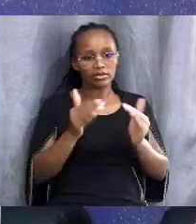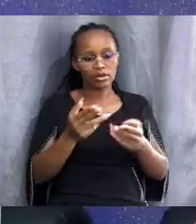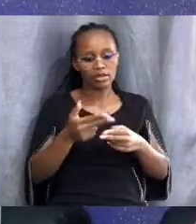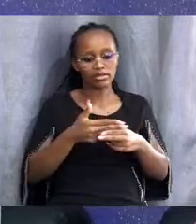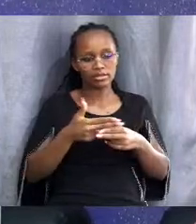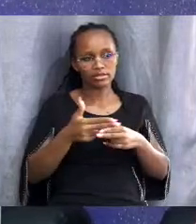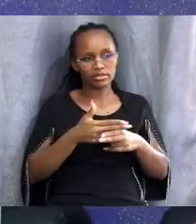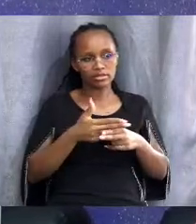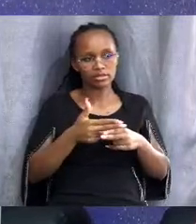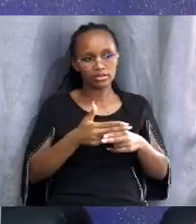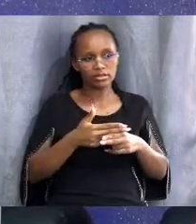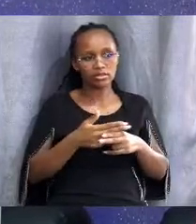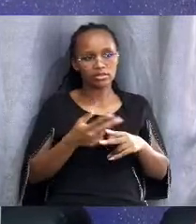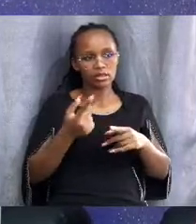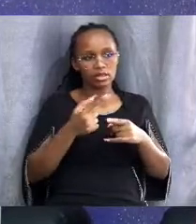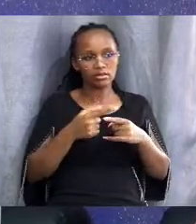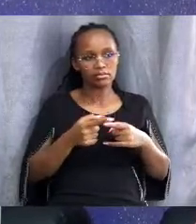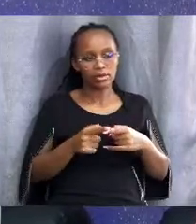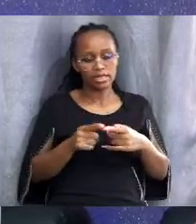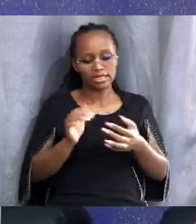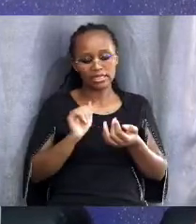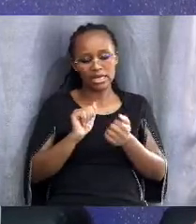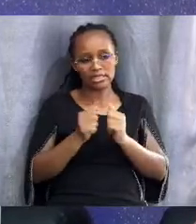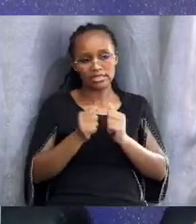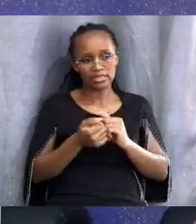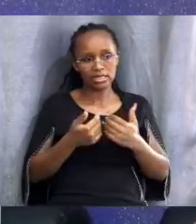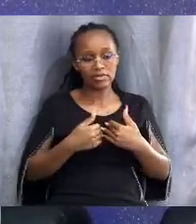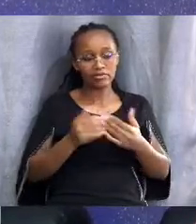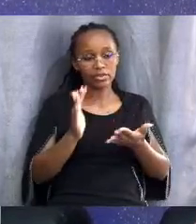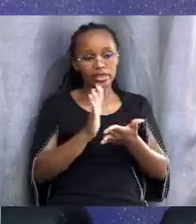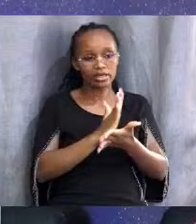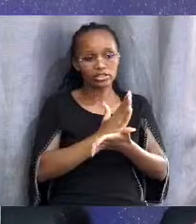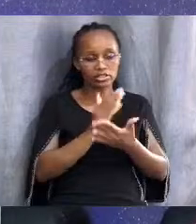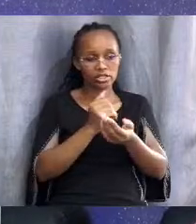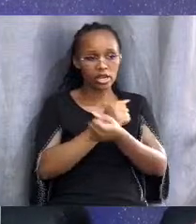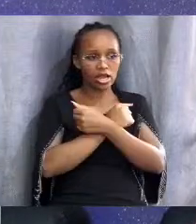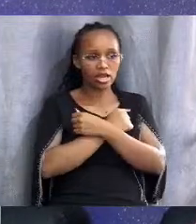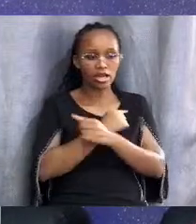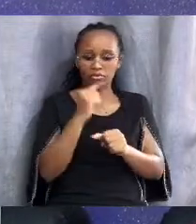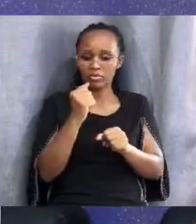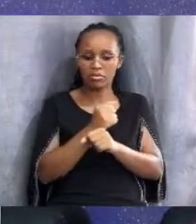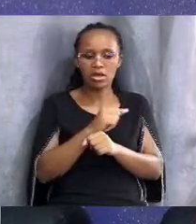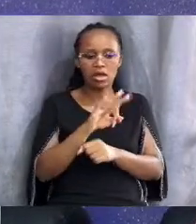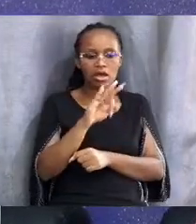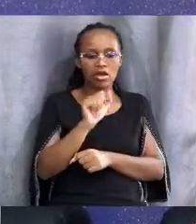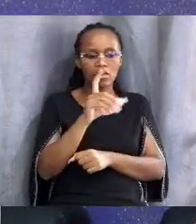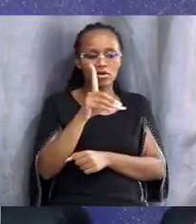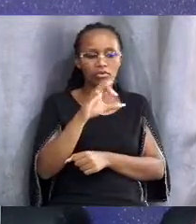soon, but the impact you made and the love you shared will never fade.